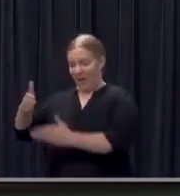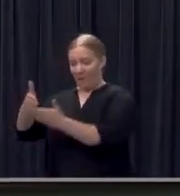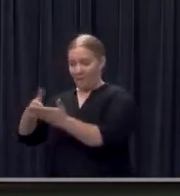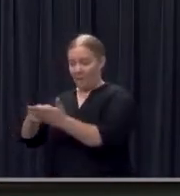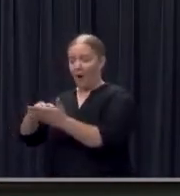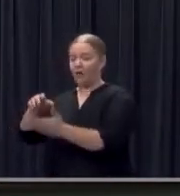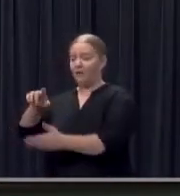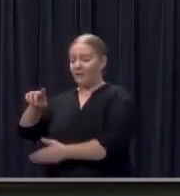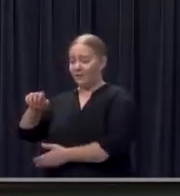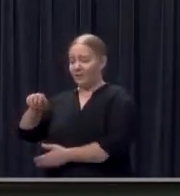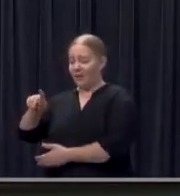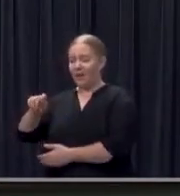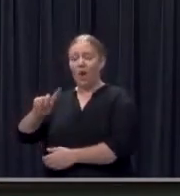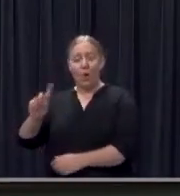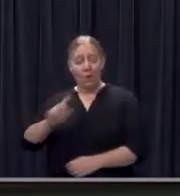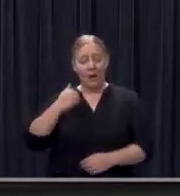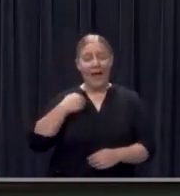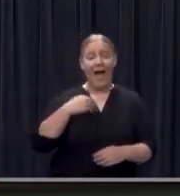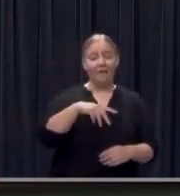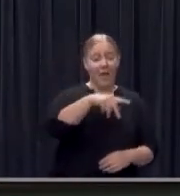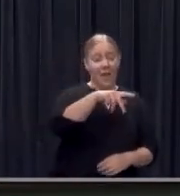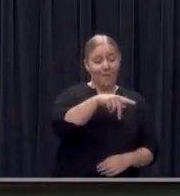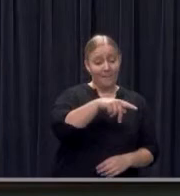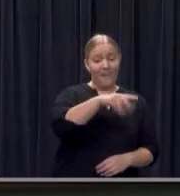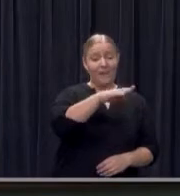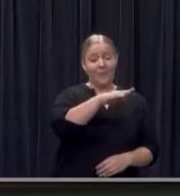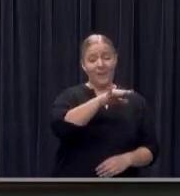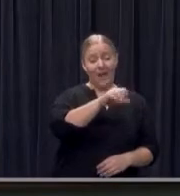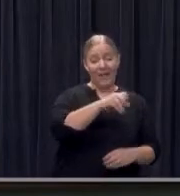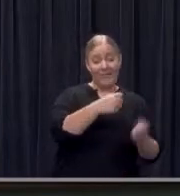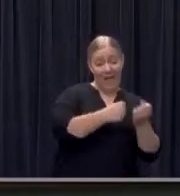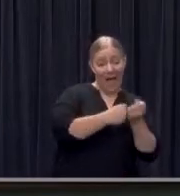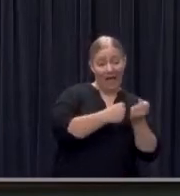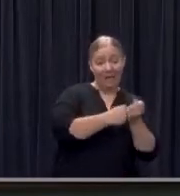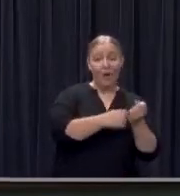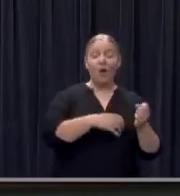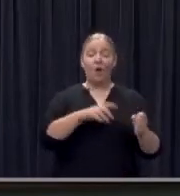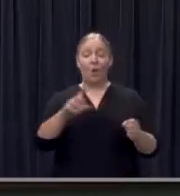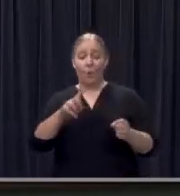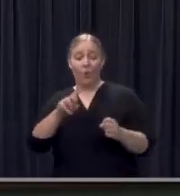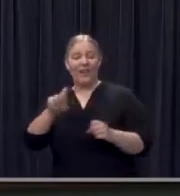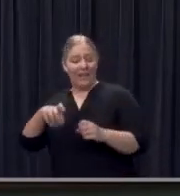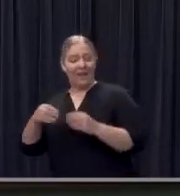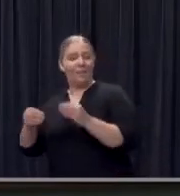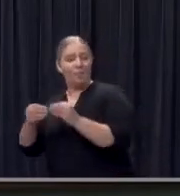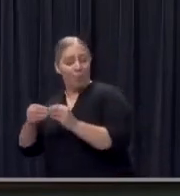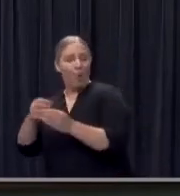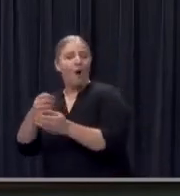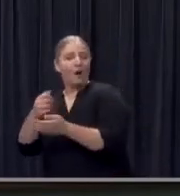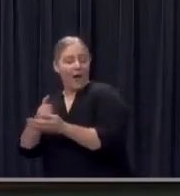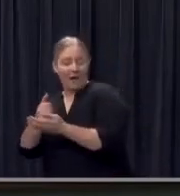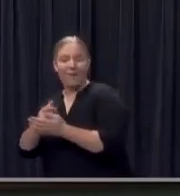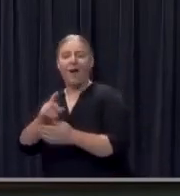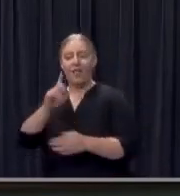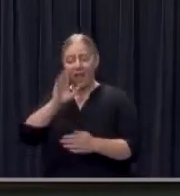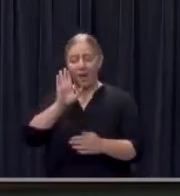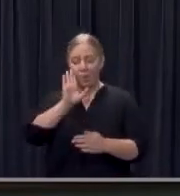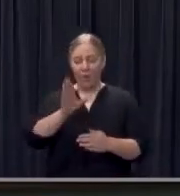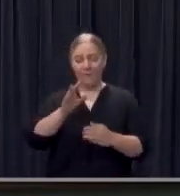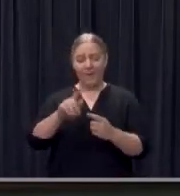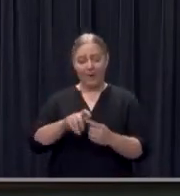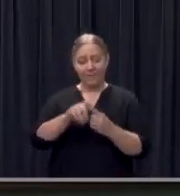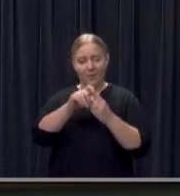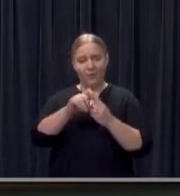the PBIS help? Where do we have the behavioral help? Who's rolled those out? And I think it'd be really unique in